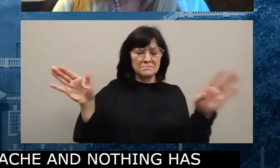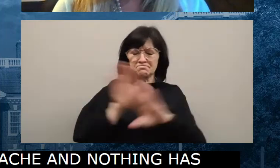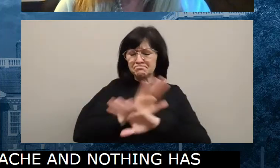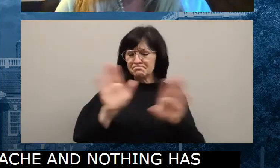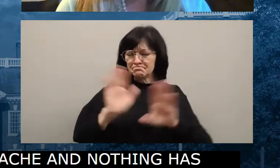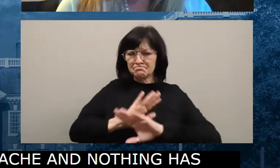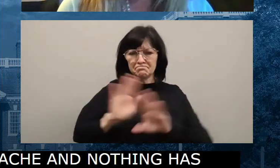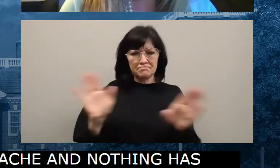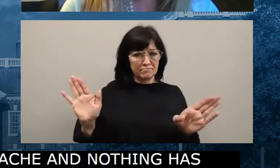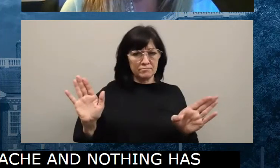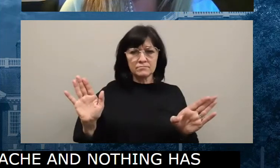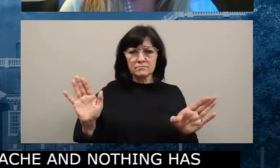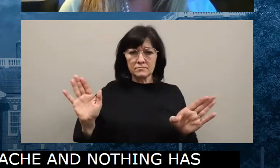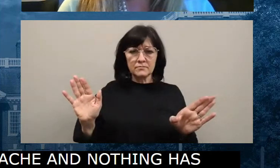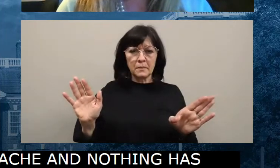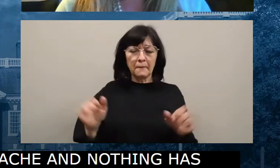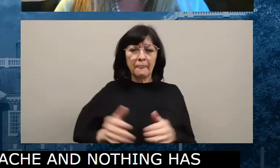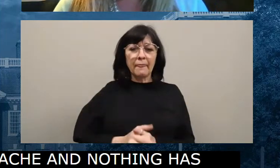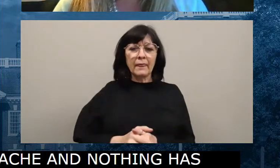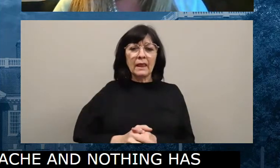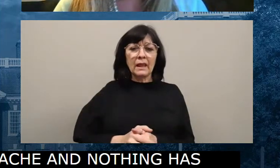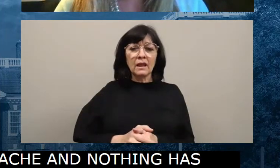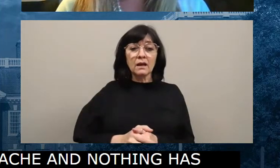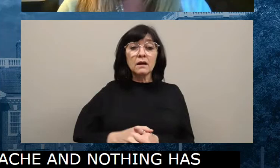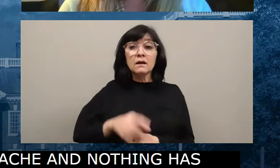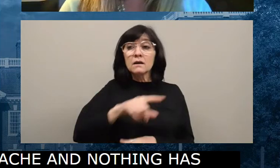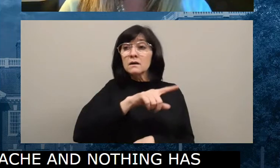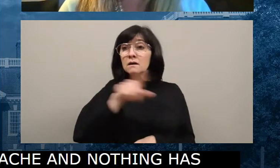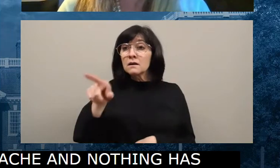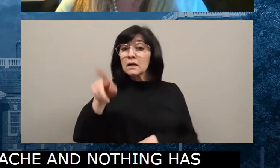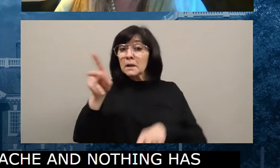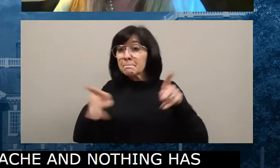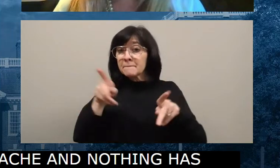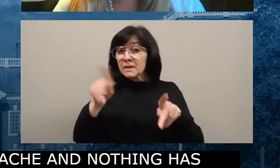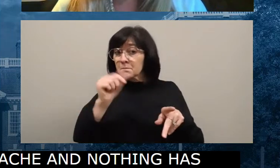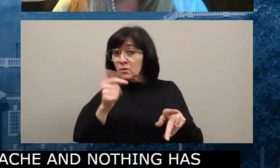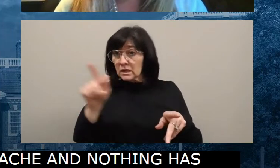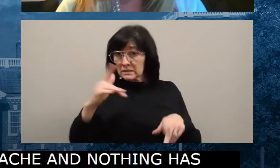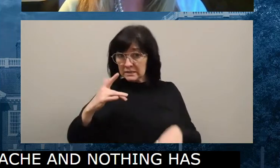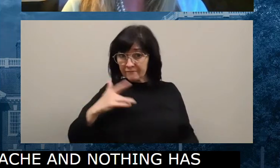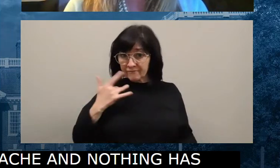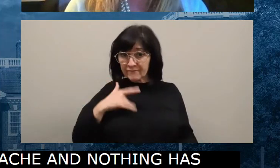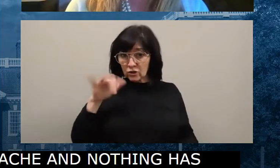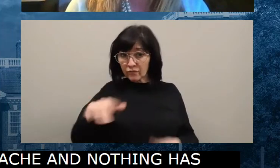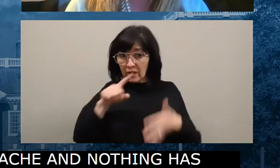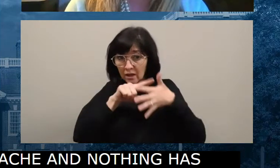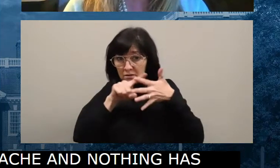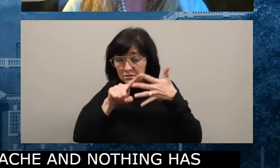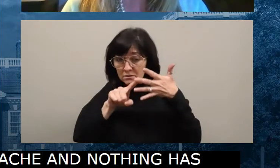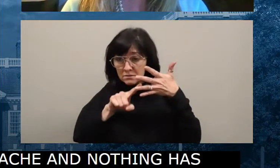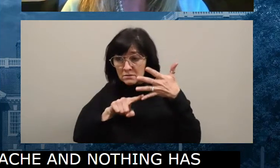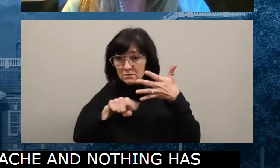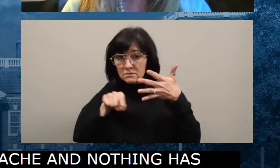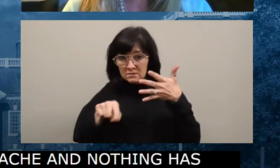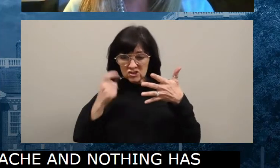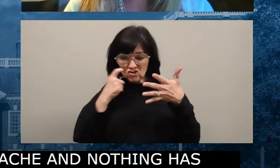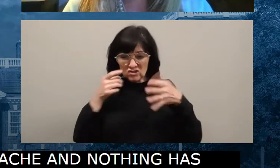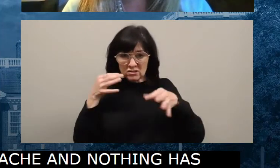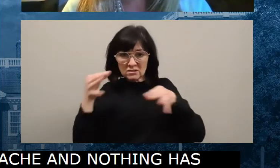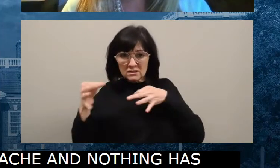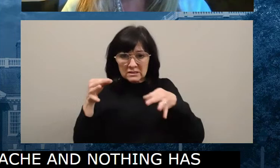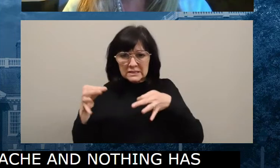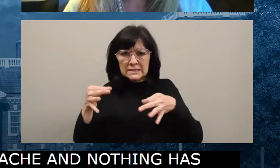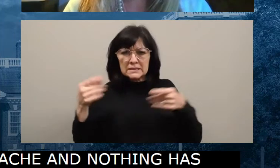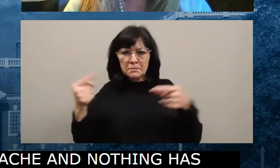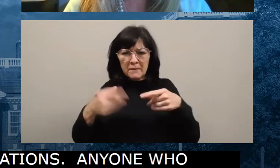concerned. Anybody who experiences these symptoms should contact their medical provider and talk to them about the